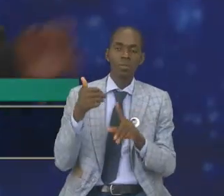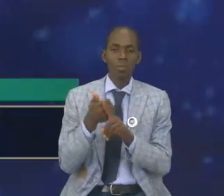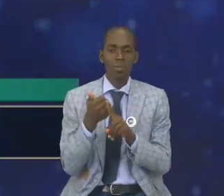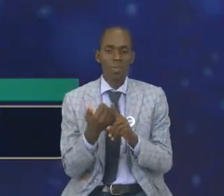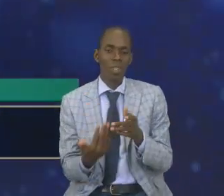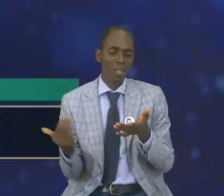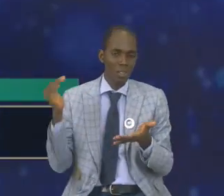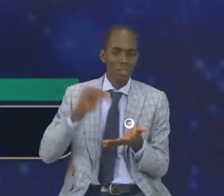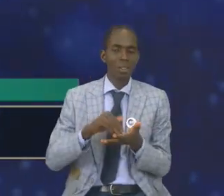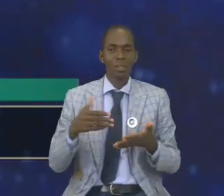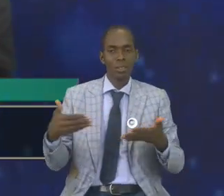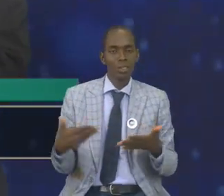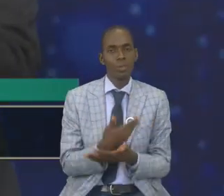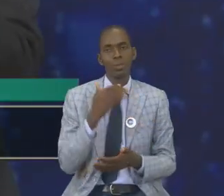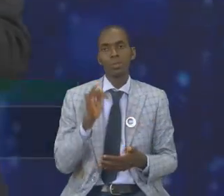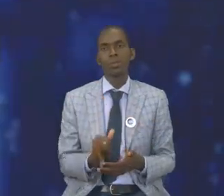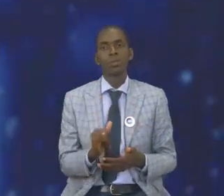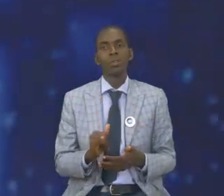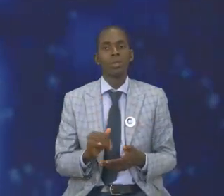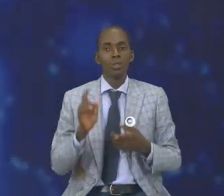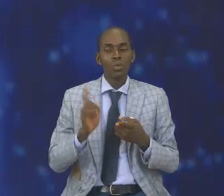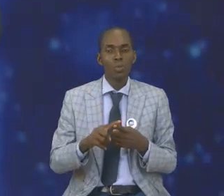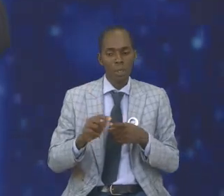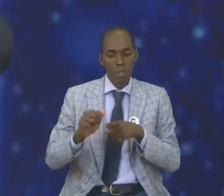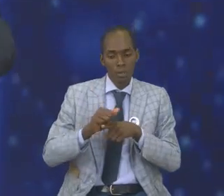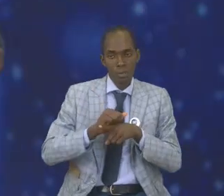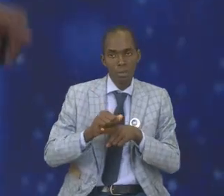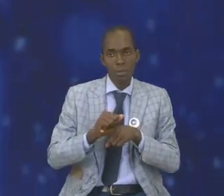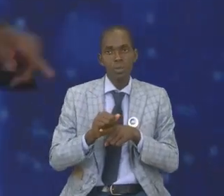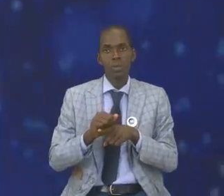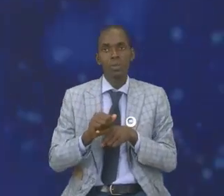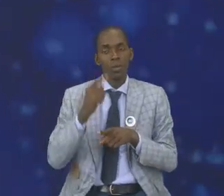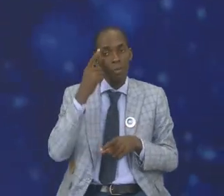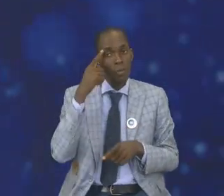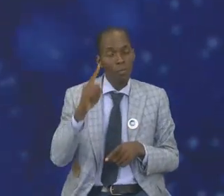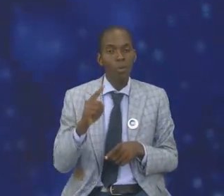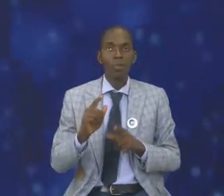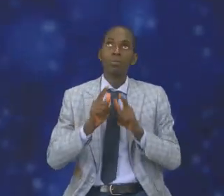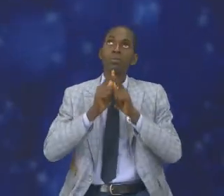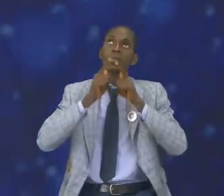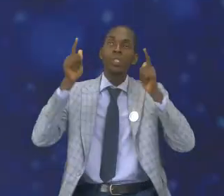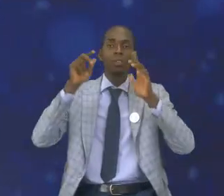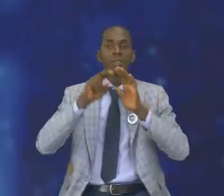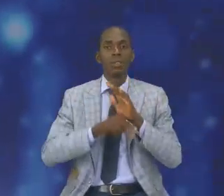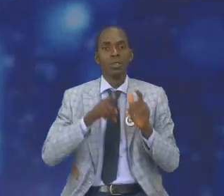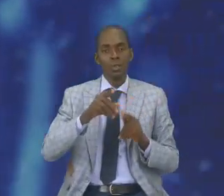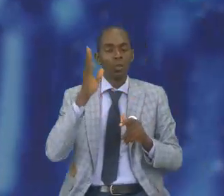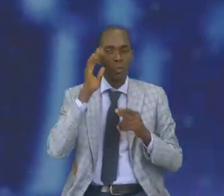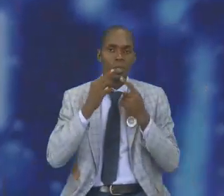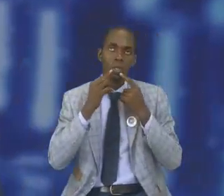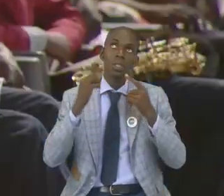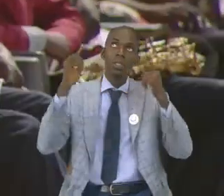Commit yourself anew to training for excellence. You'll excel